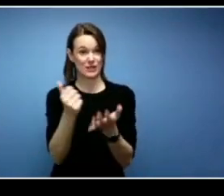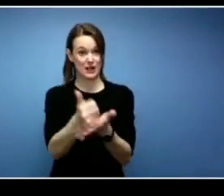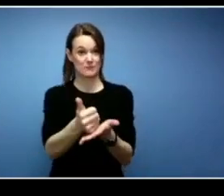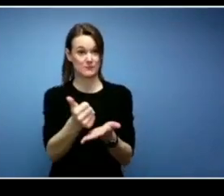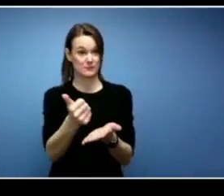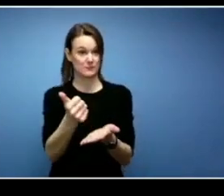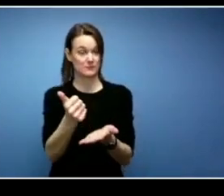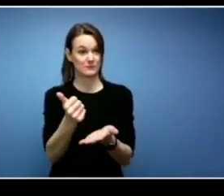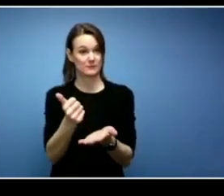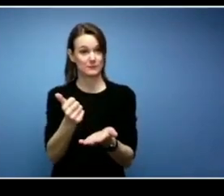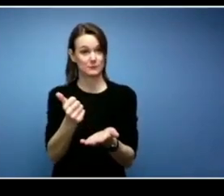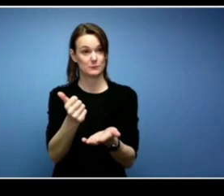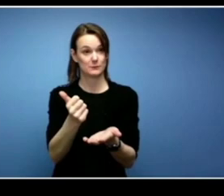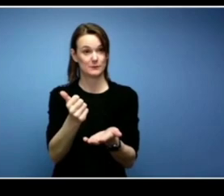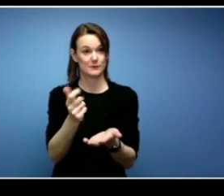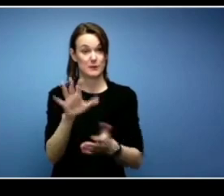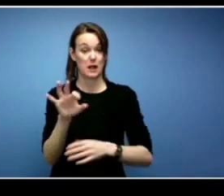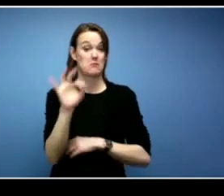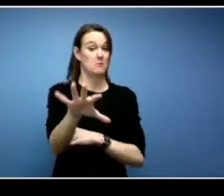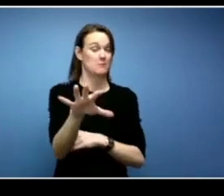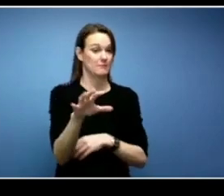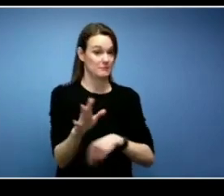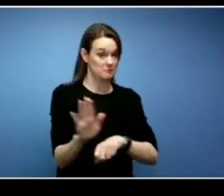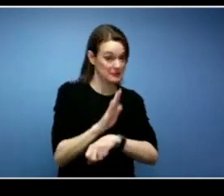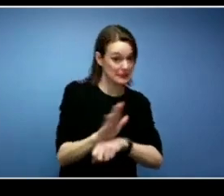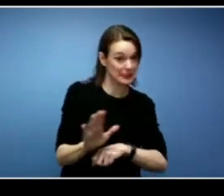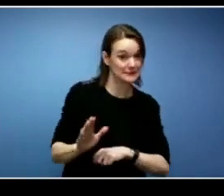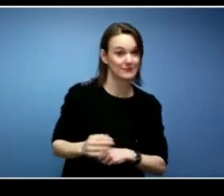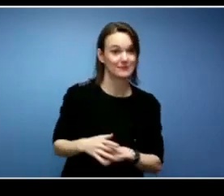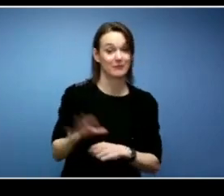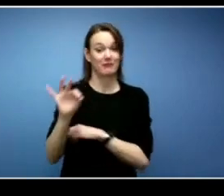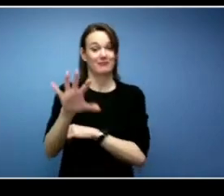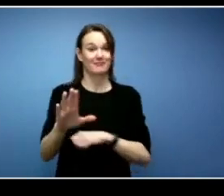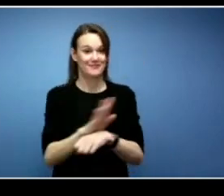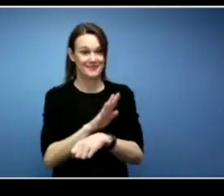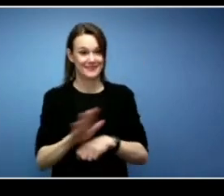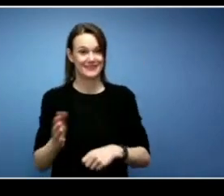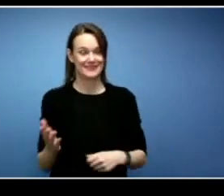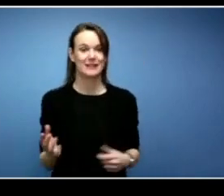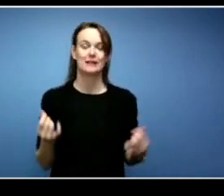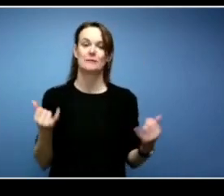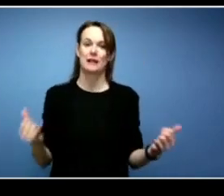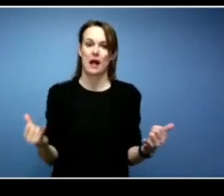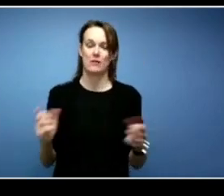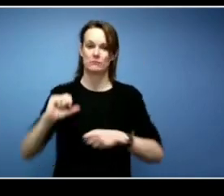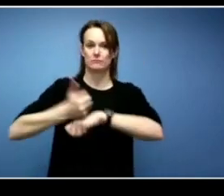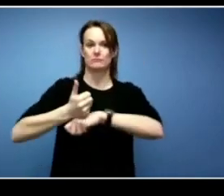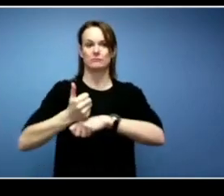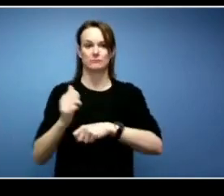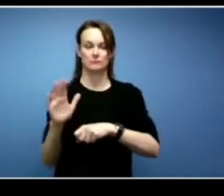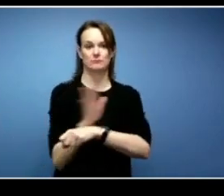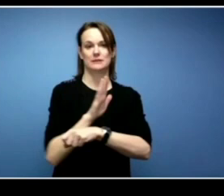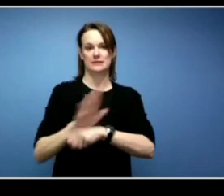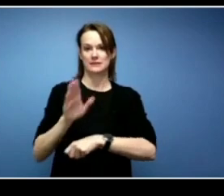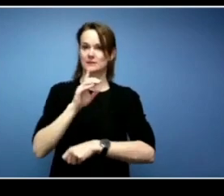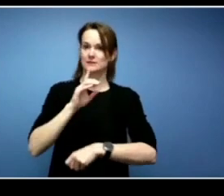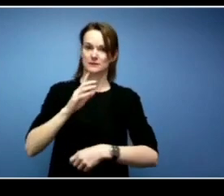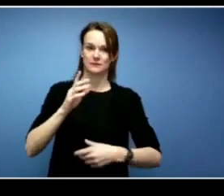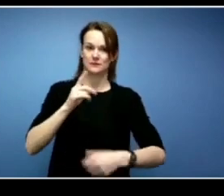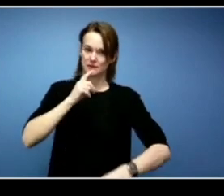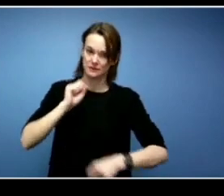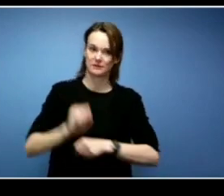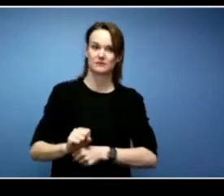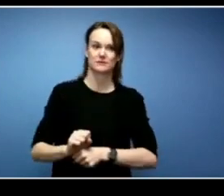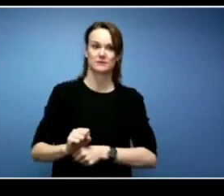help, keep that idea of entrepreneurship fresh and knowing that you have supports, but it's just now that you're just starting to start up again with